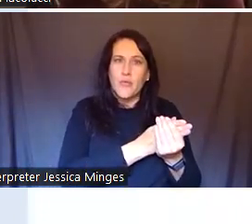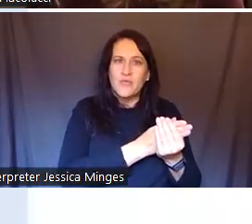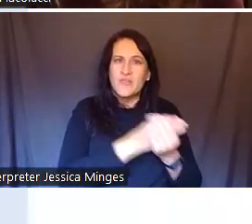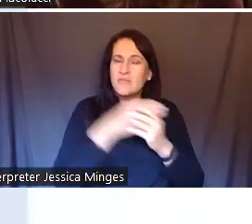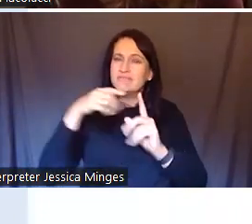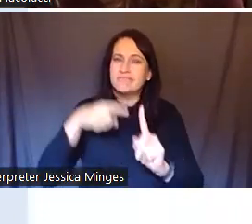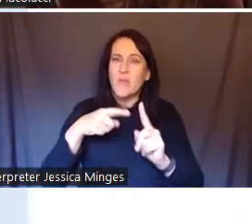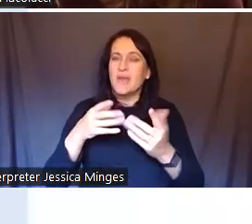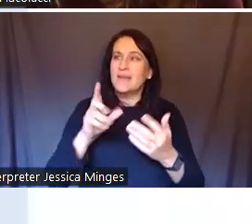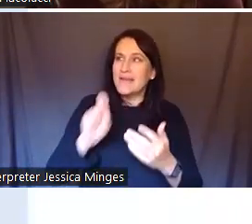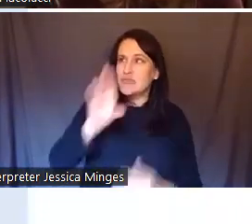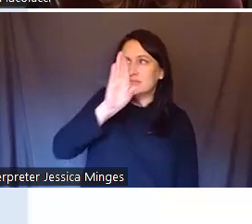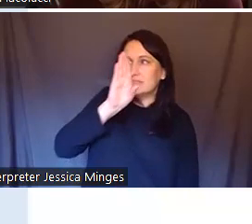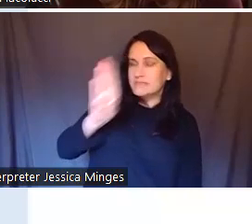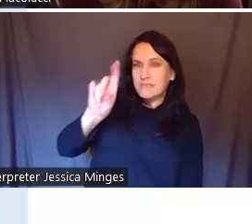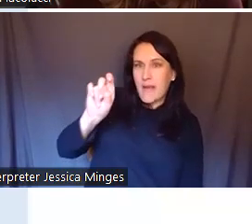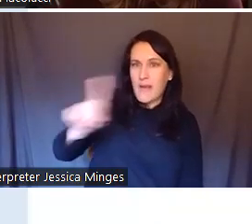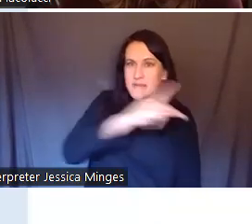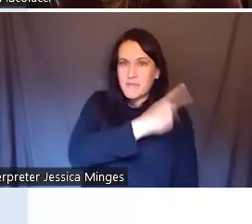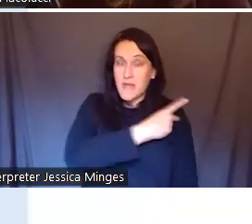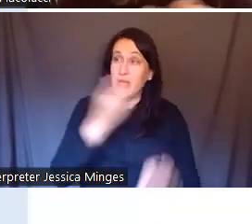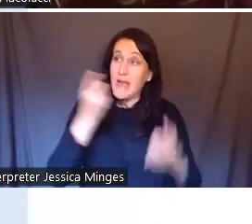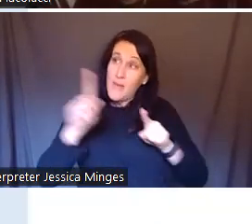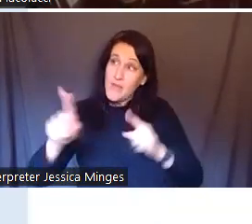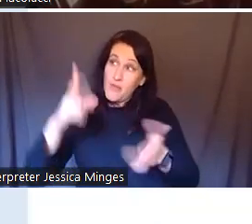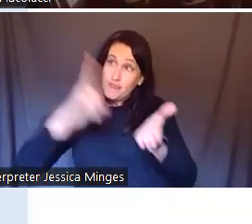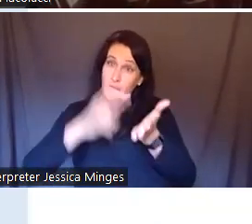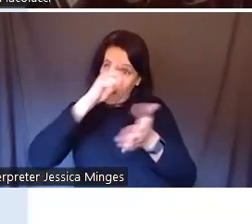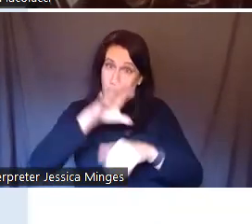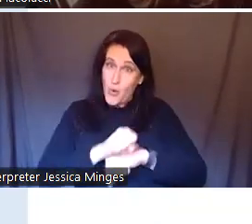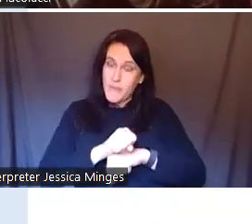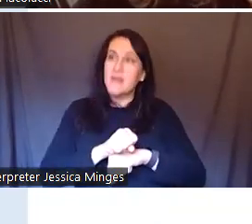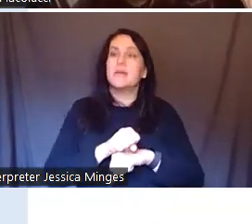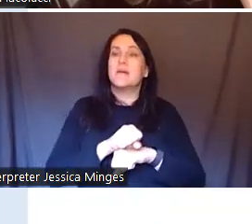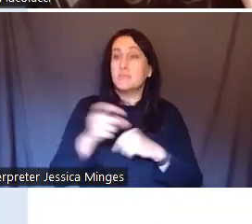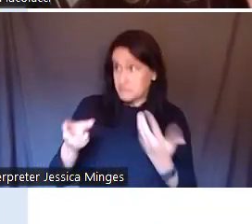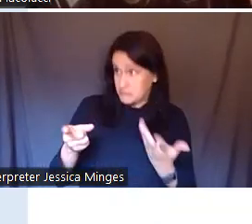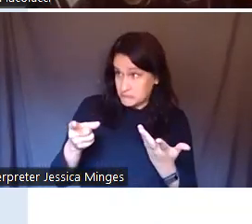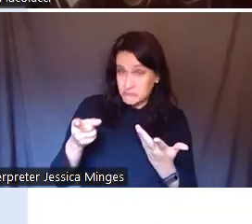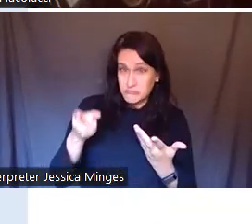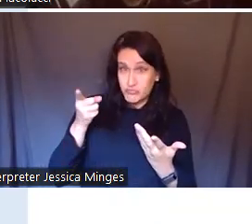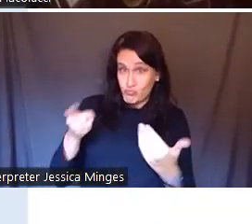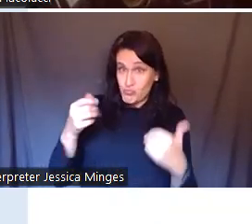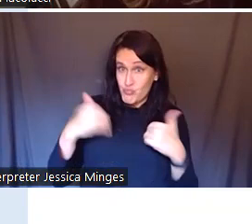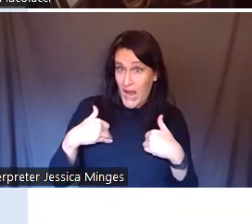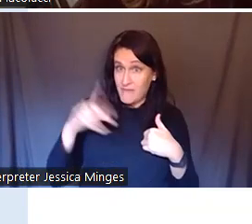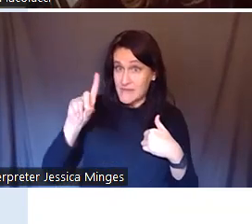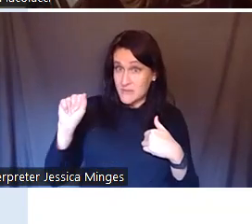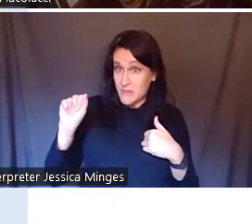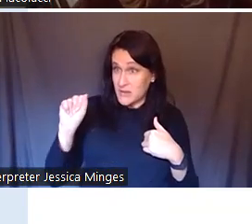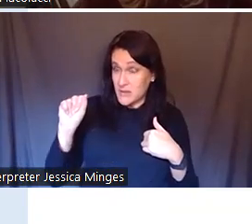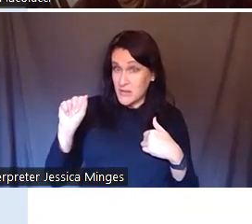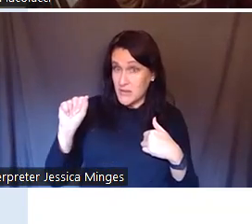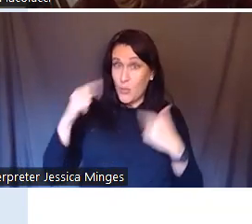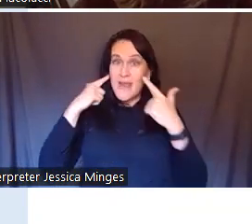asking patients when they register for an appointment whether or not they have a disability, a